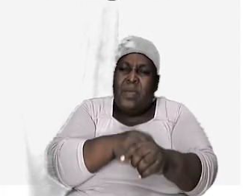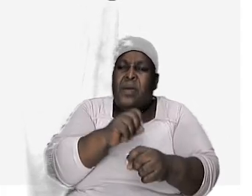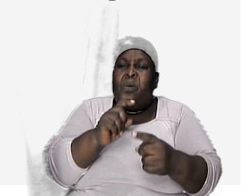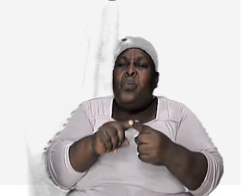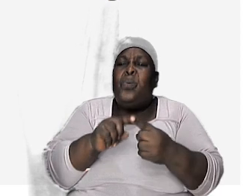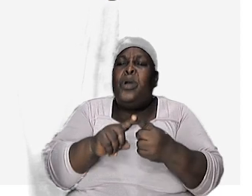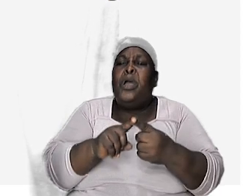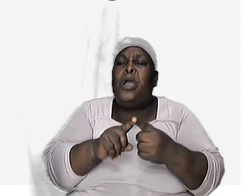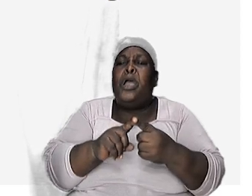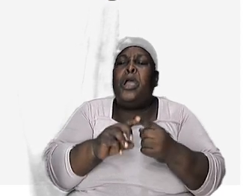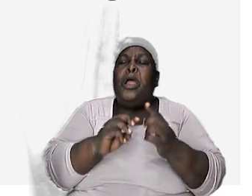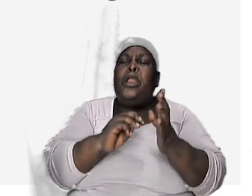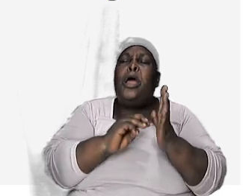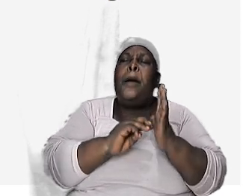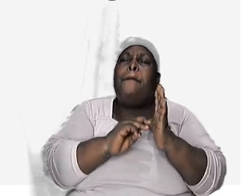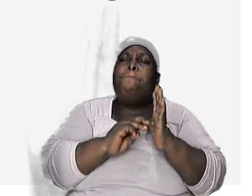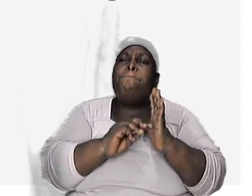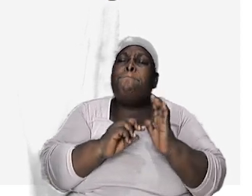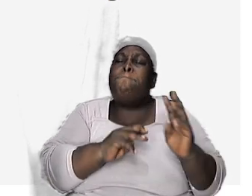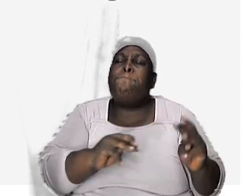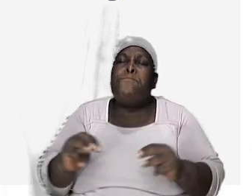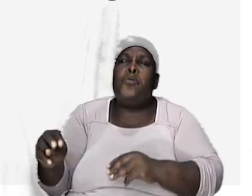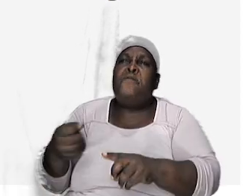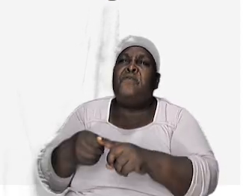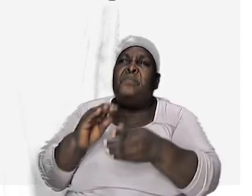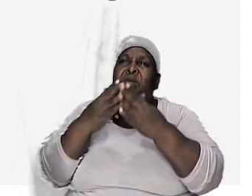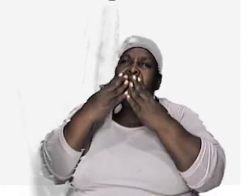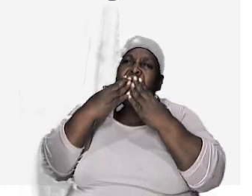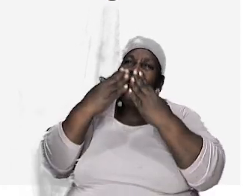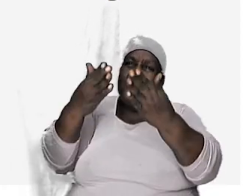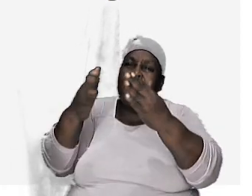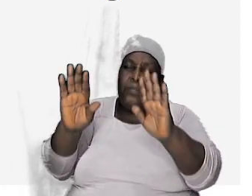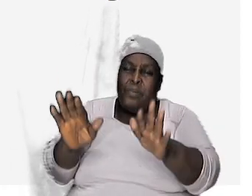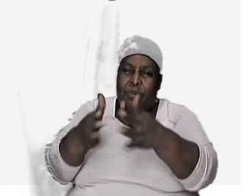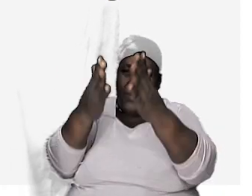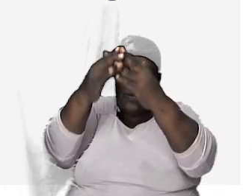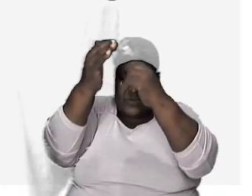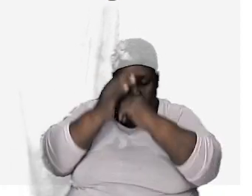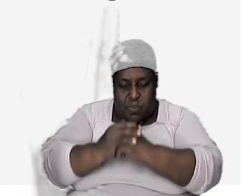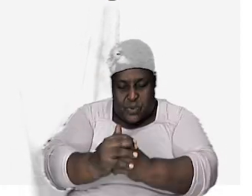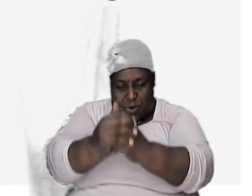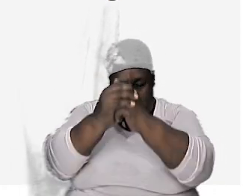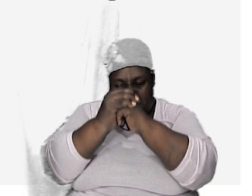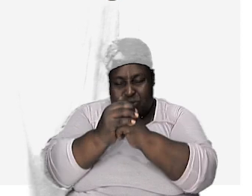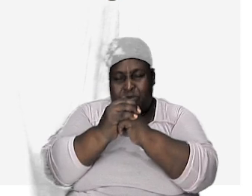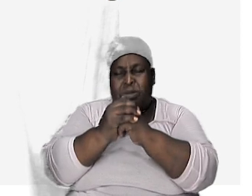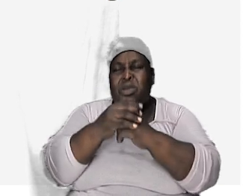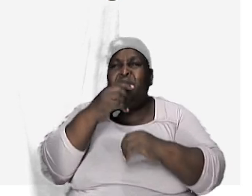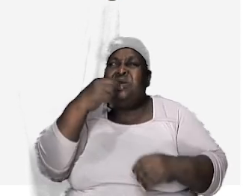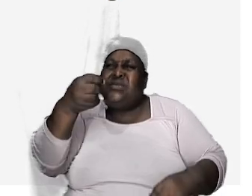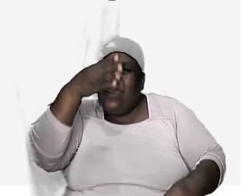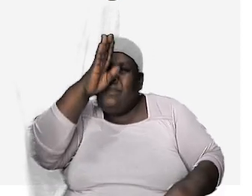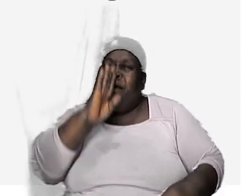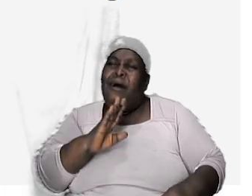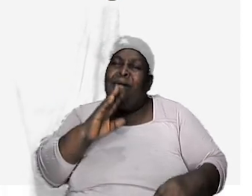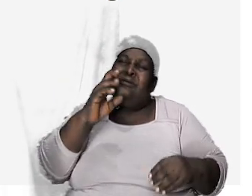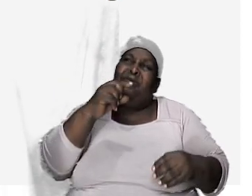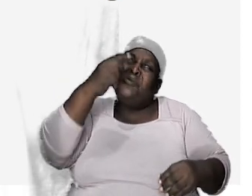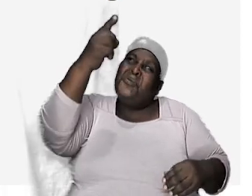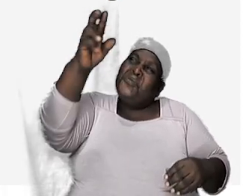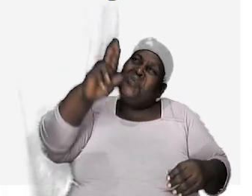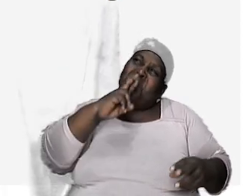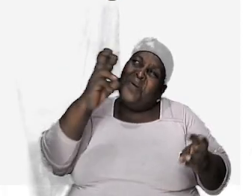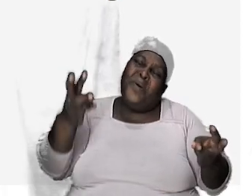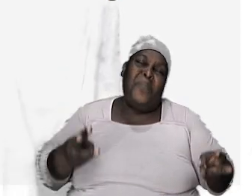from thanksgiving to praise to worship, what you're saying, God, you are worthy. Amen.